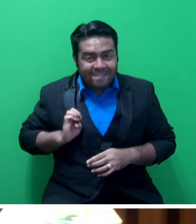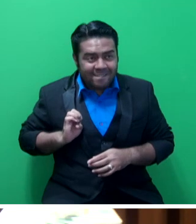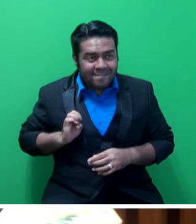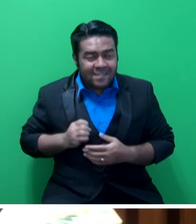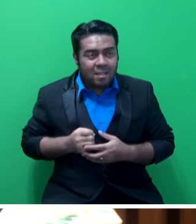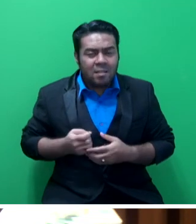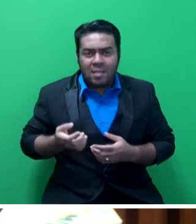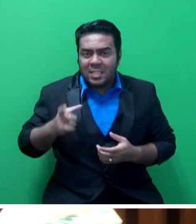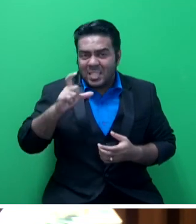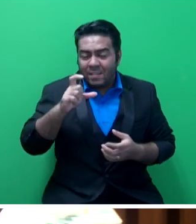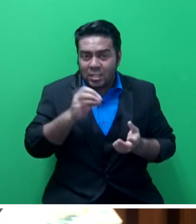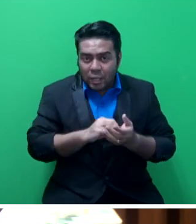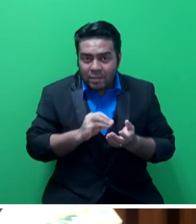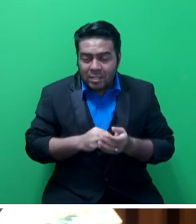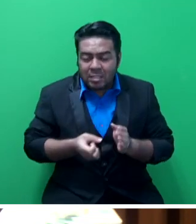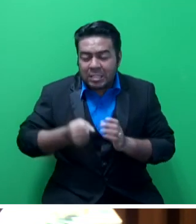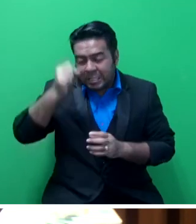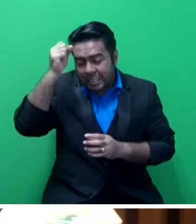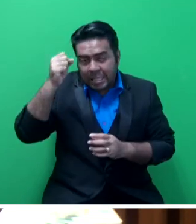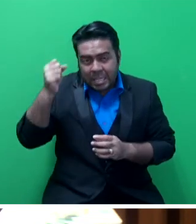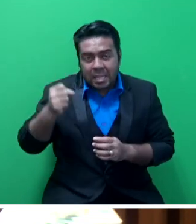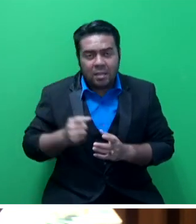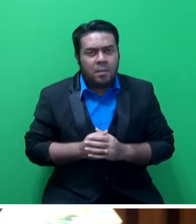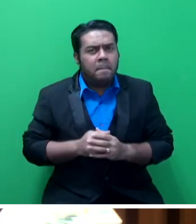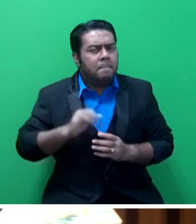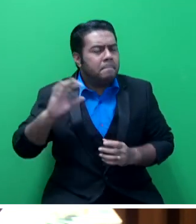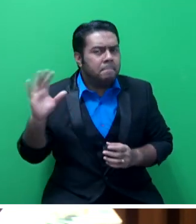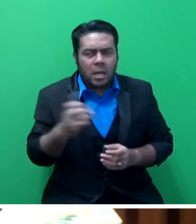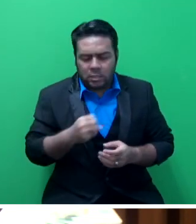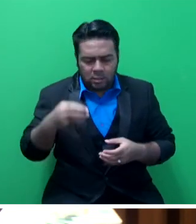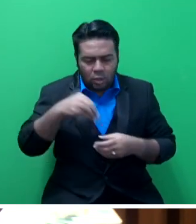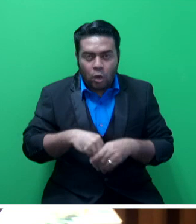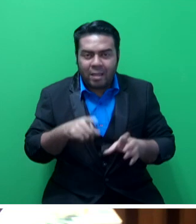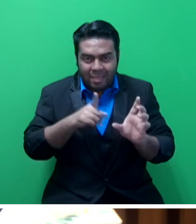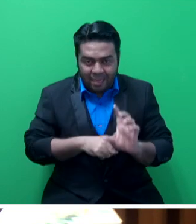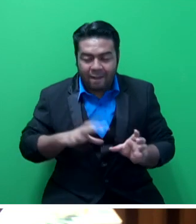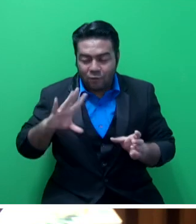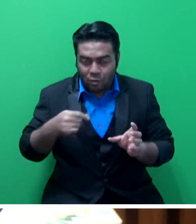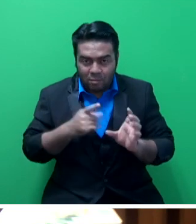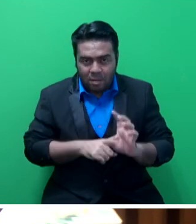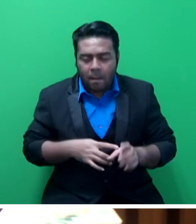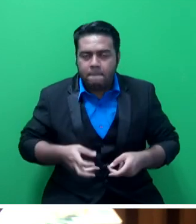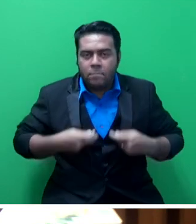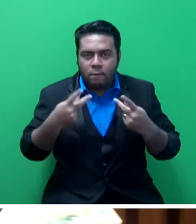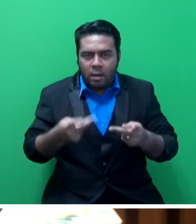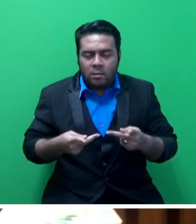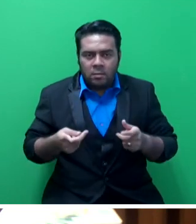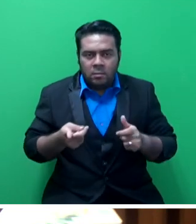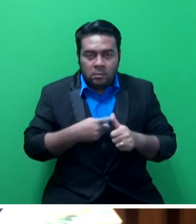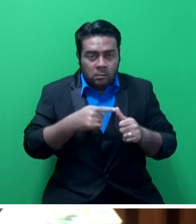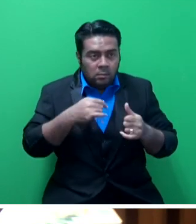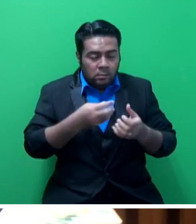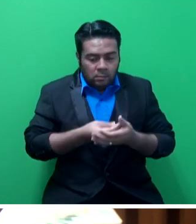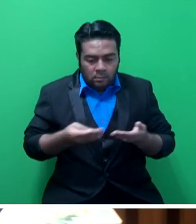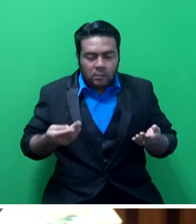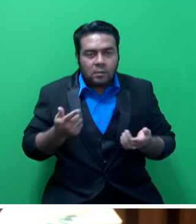the civil servants, senior civil servants, must actually on a yearly basis provide their assets and liabilities.